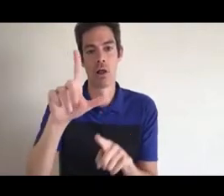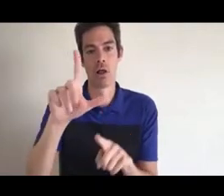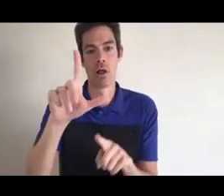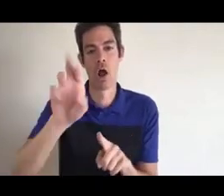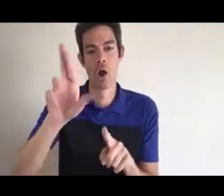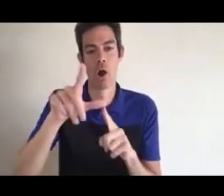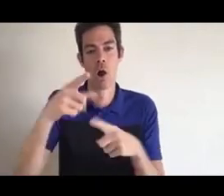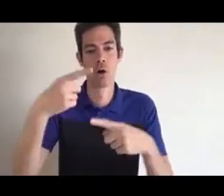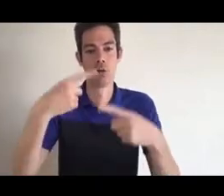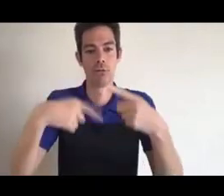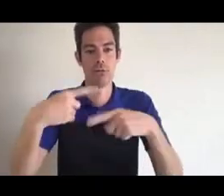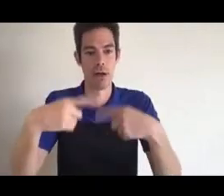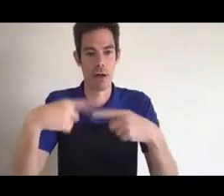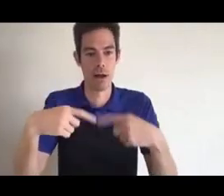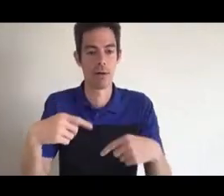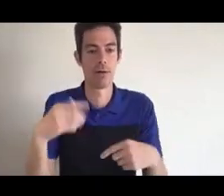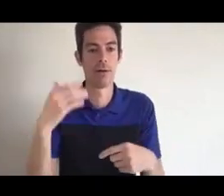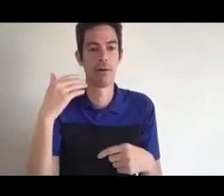a